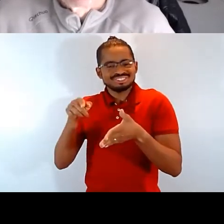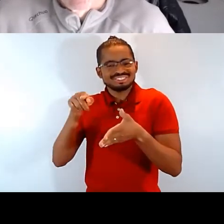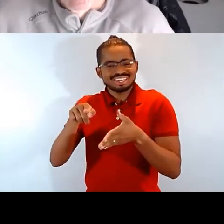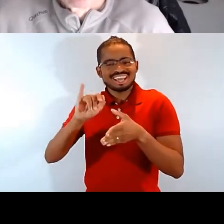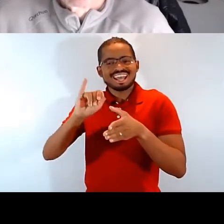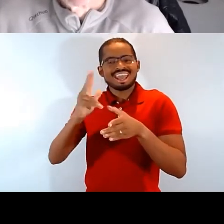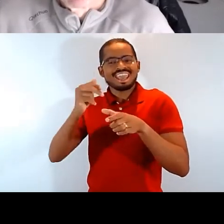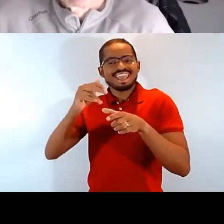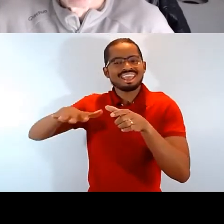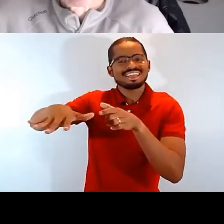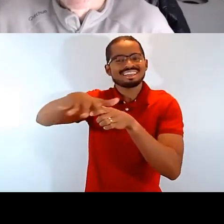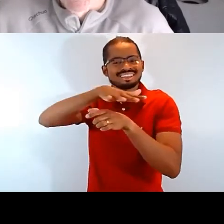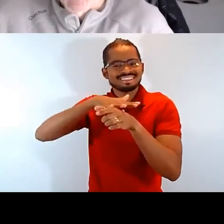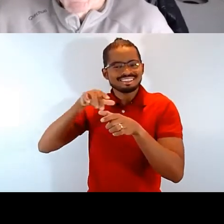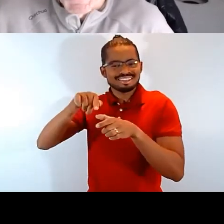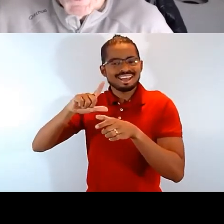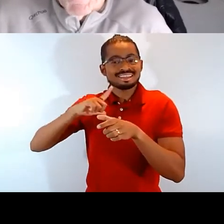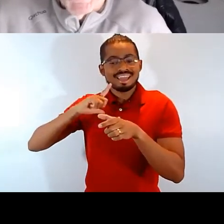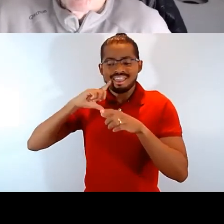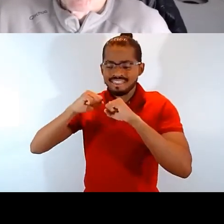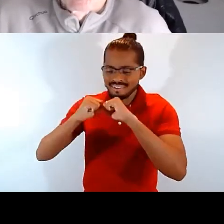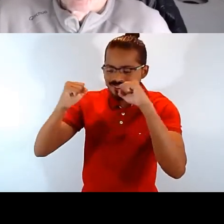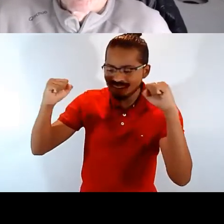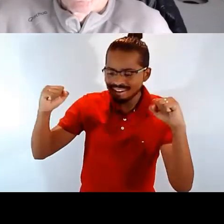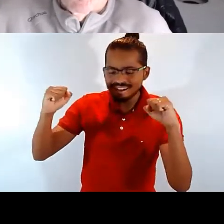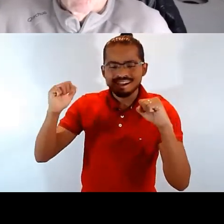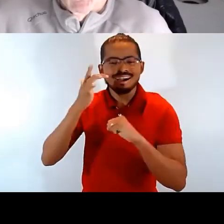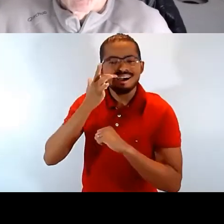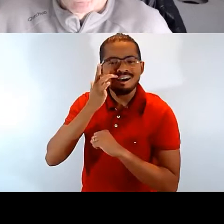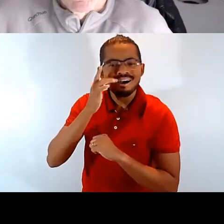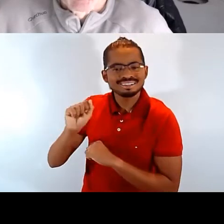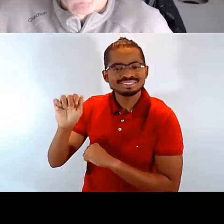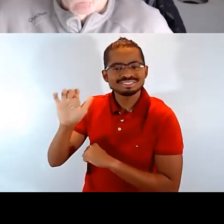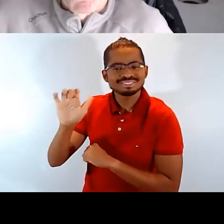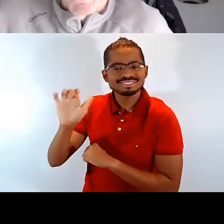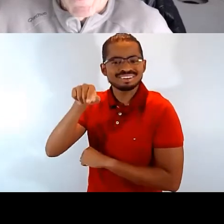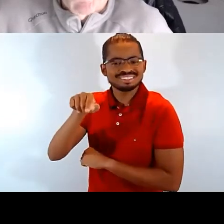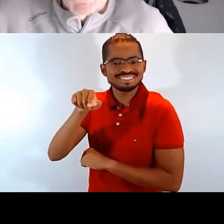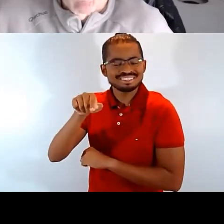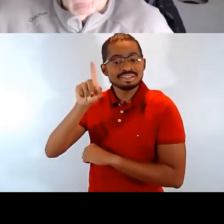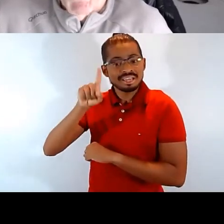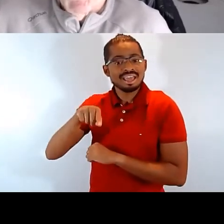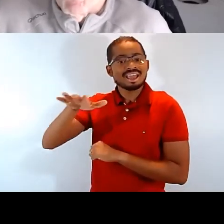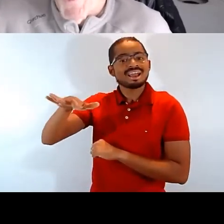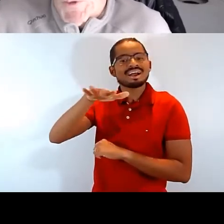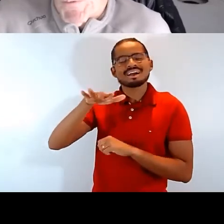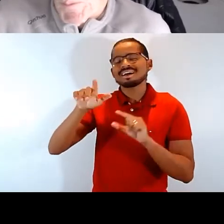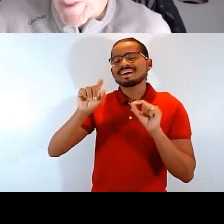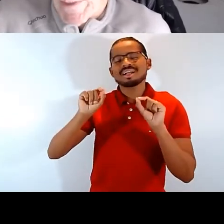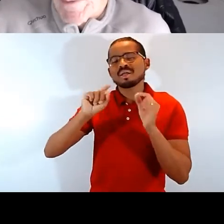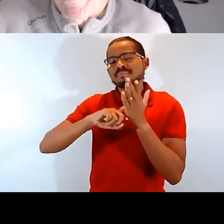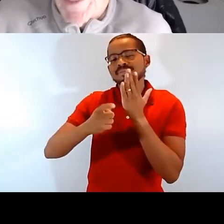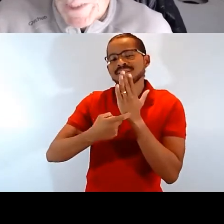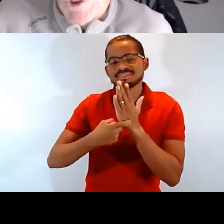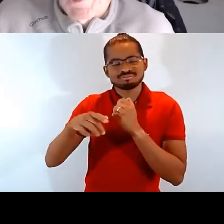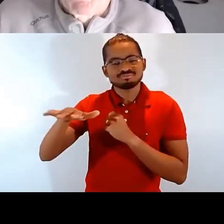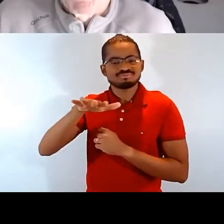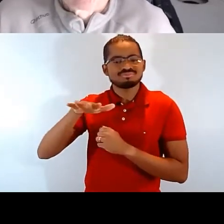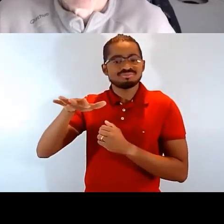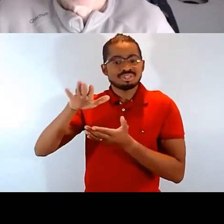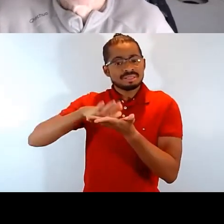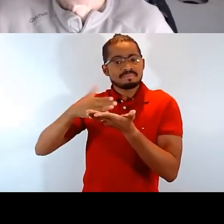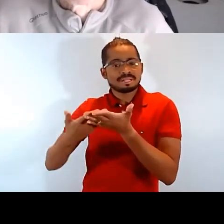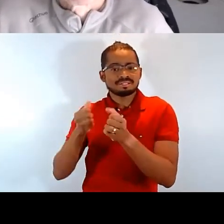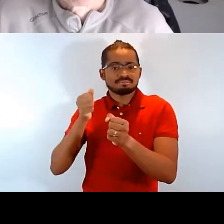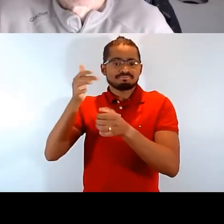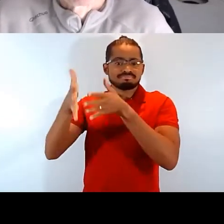namely the island where there is sign language interpreting? When I started, I was very remote from that. Next slide,